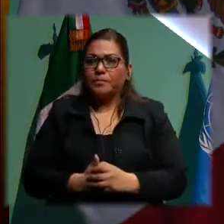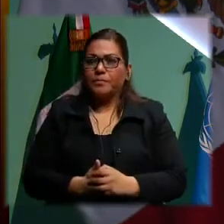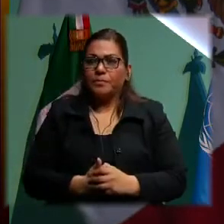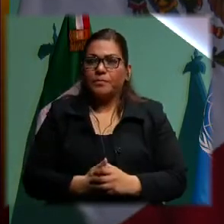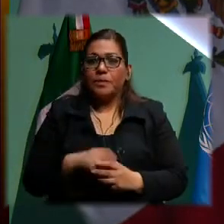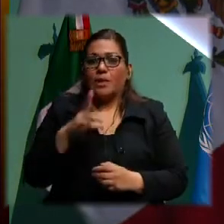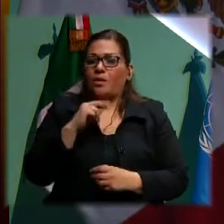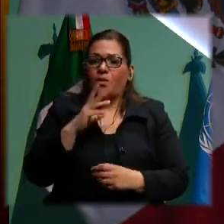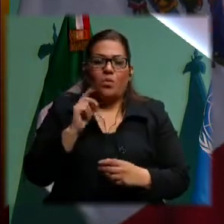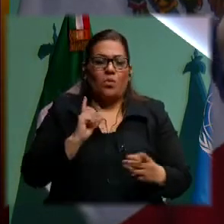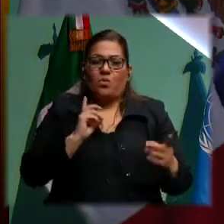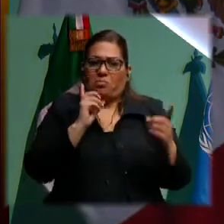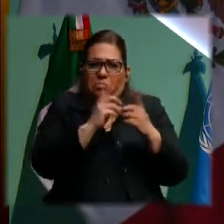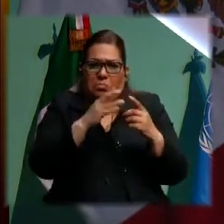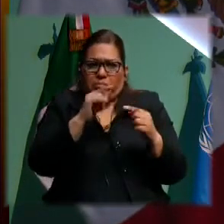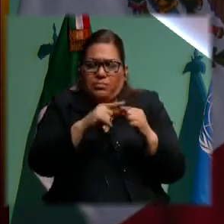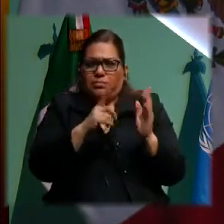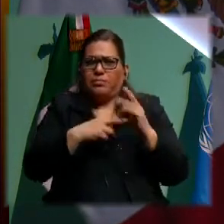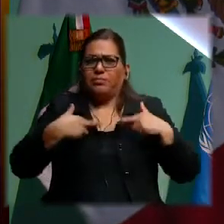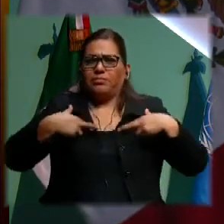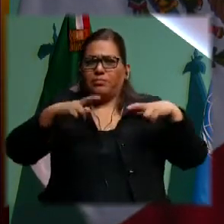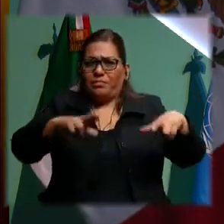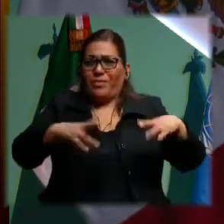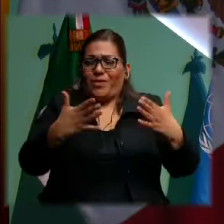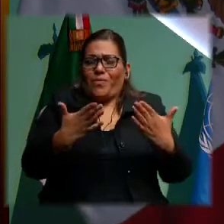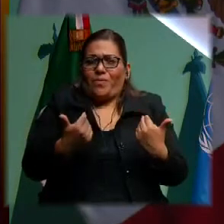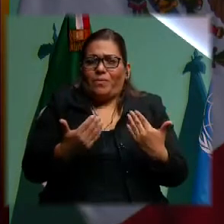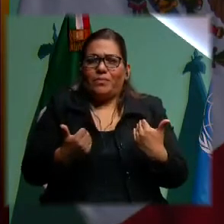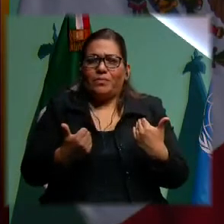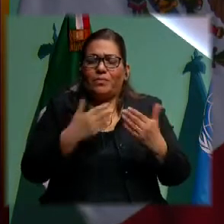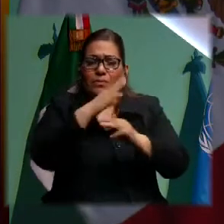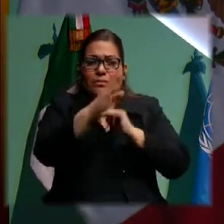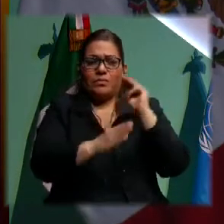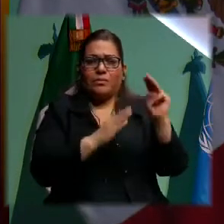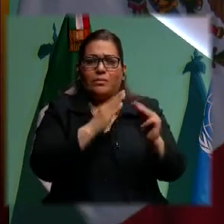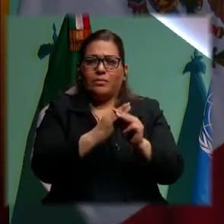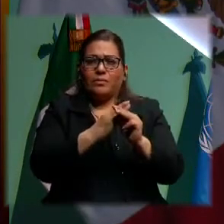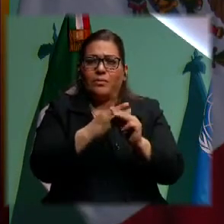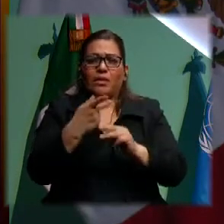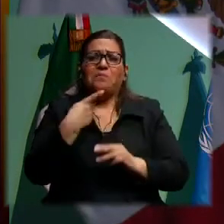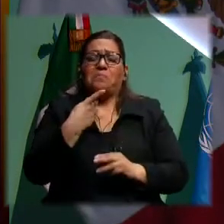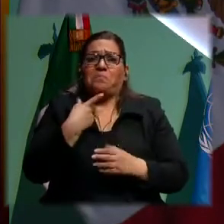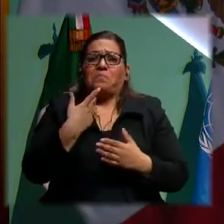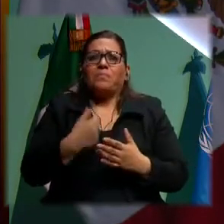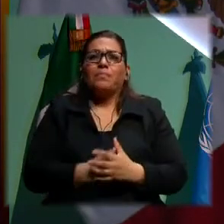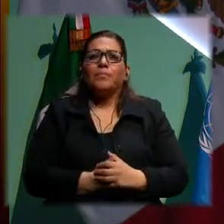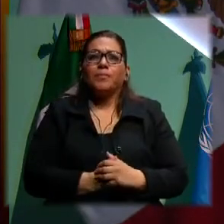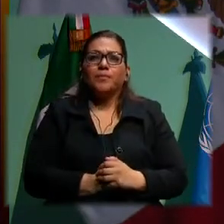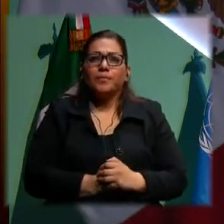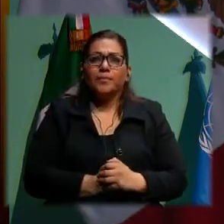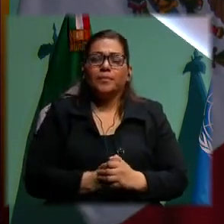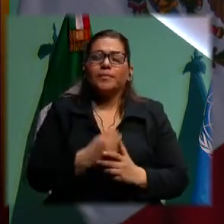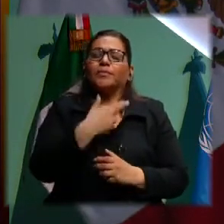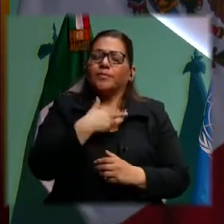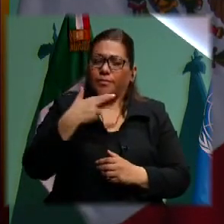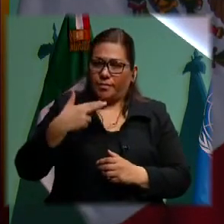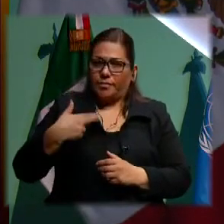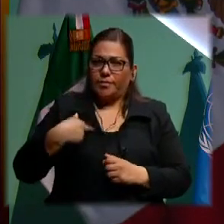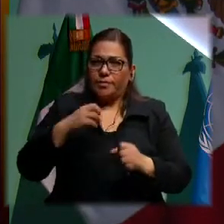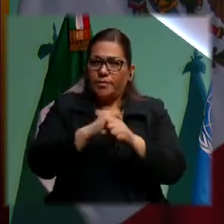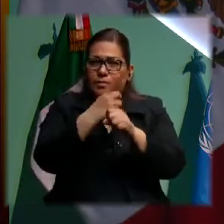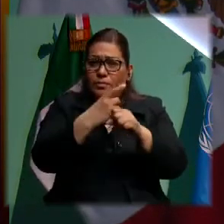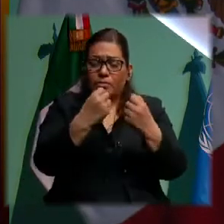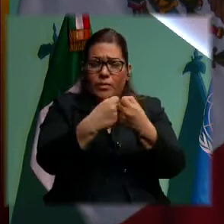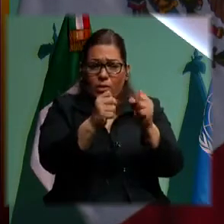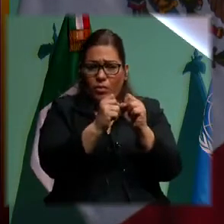underrepresented in the political arena. Our partners, who will hold a roundtable, I